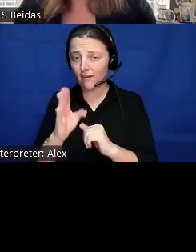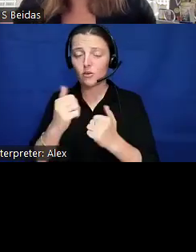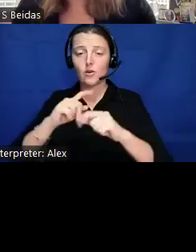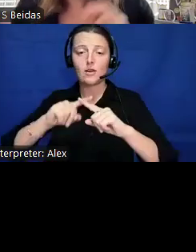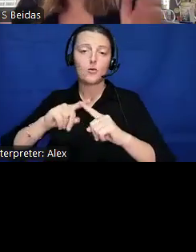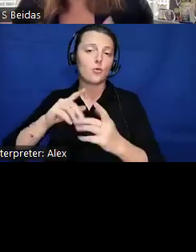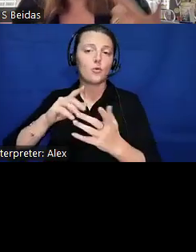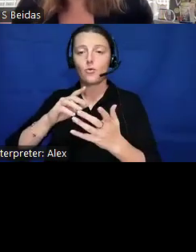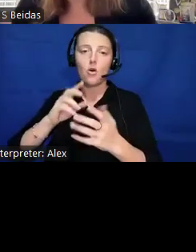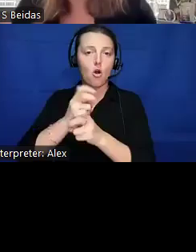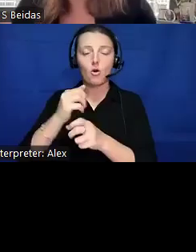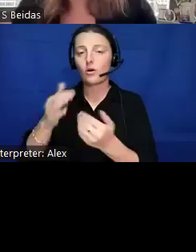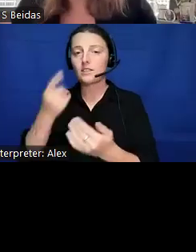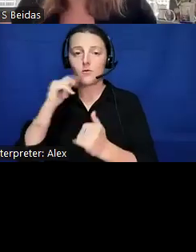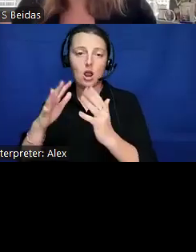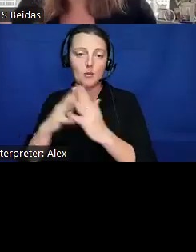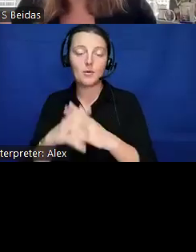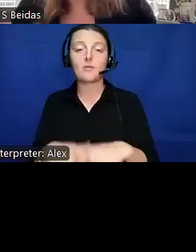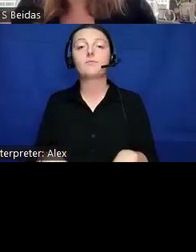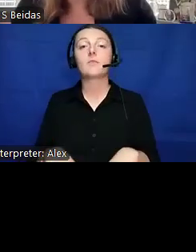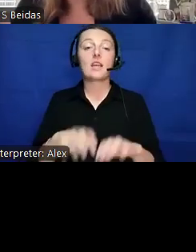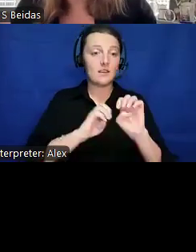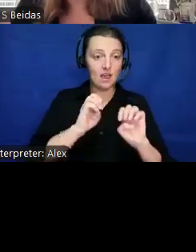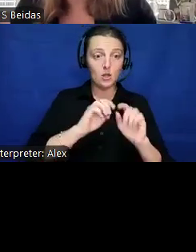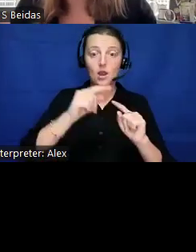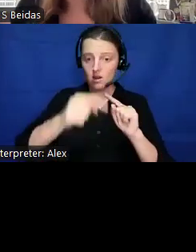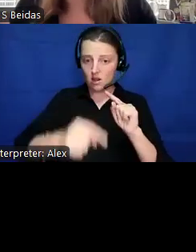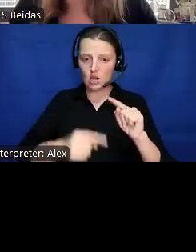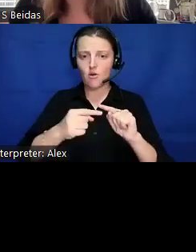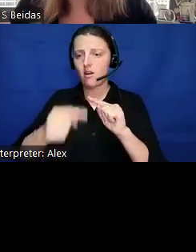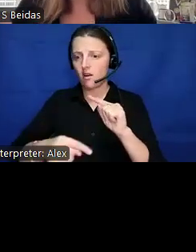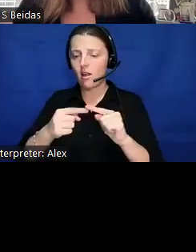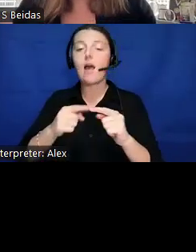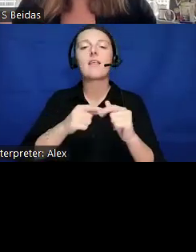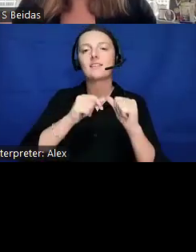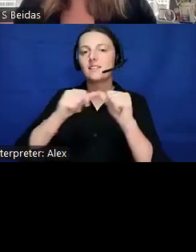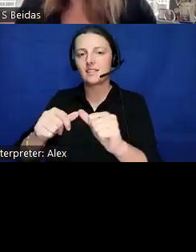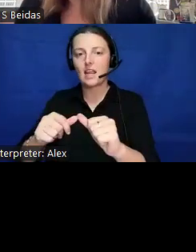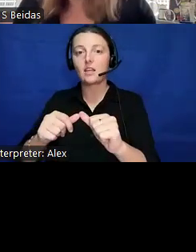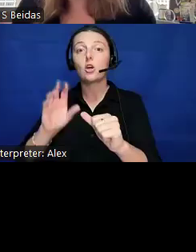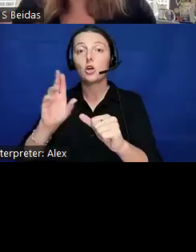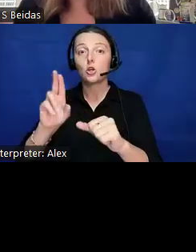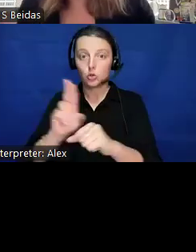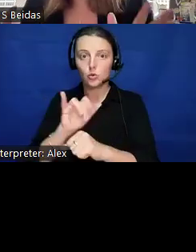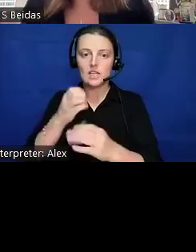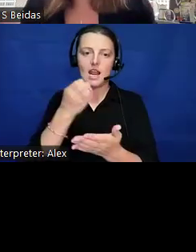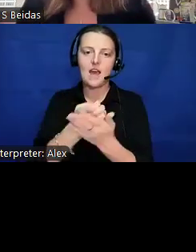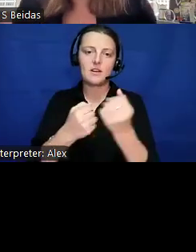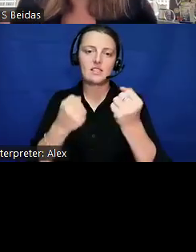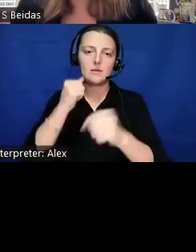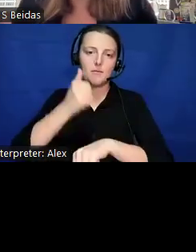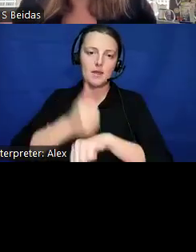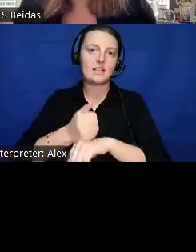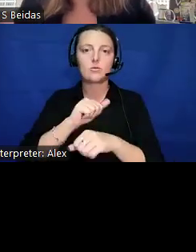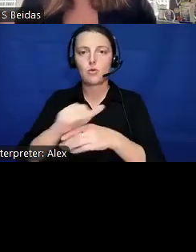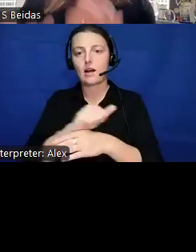implement, evaluate, iterate, and then sustain and keep that evidence-based practice going. So hopefully those different